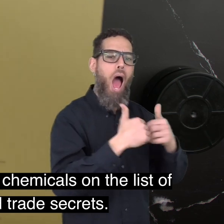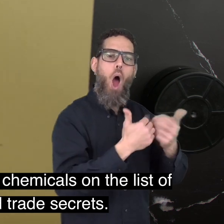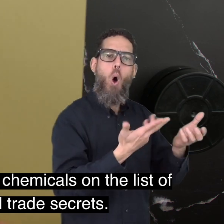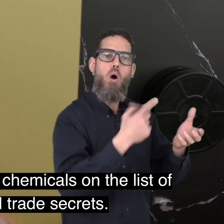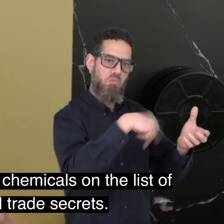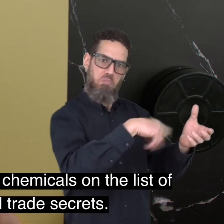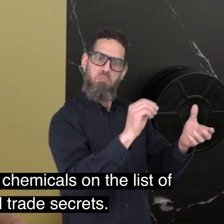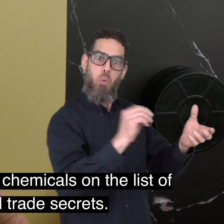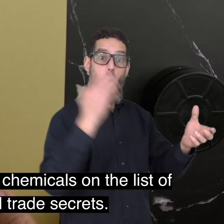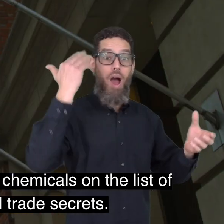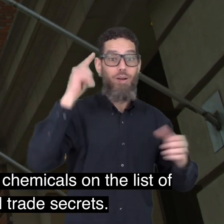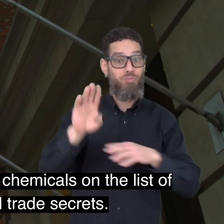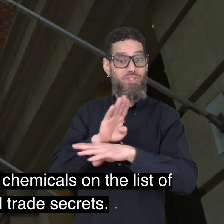secrets.